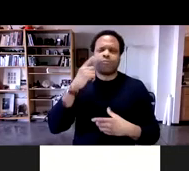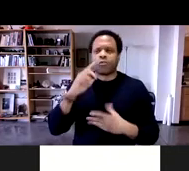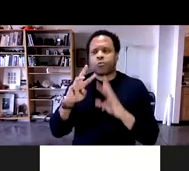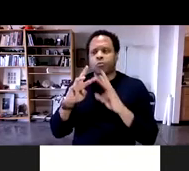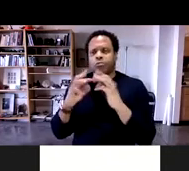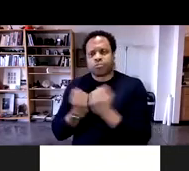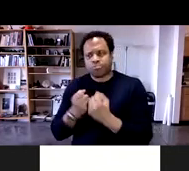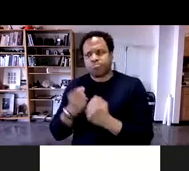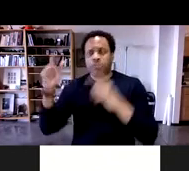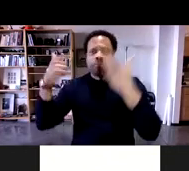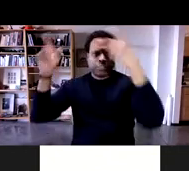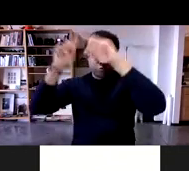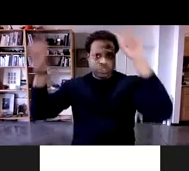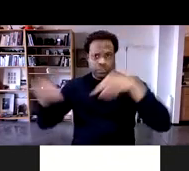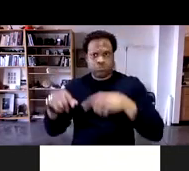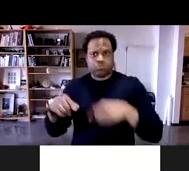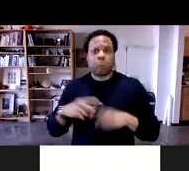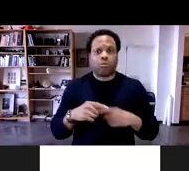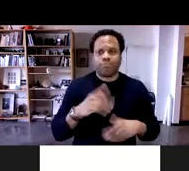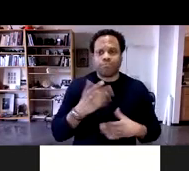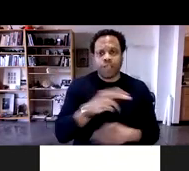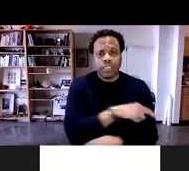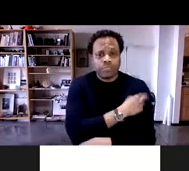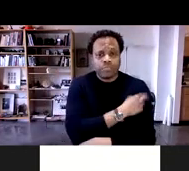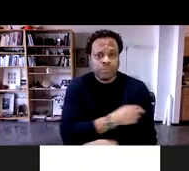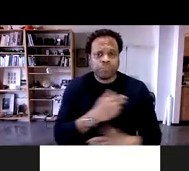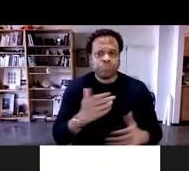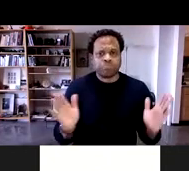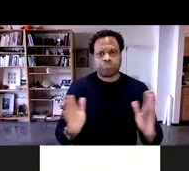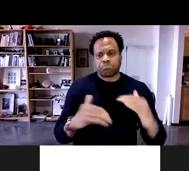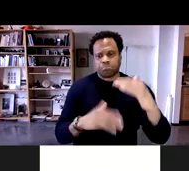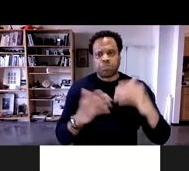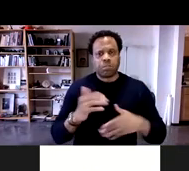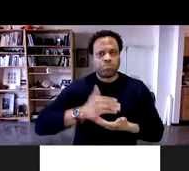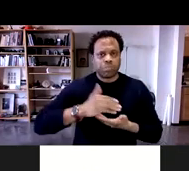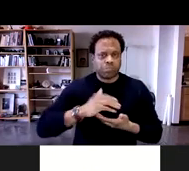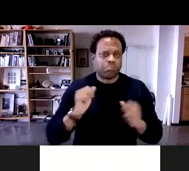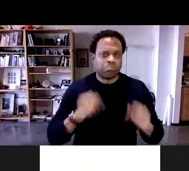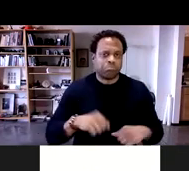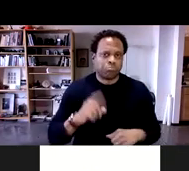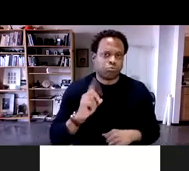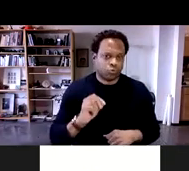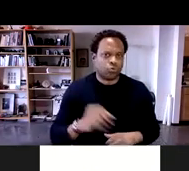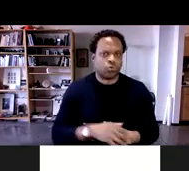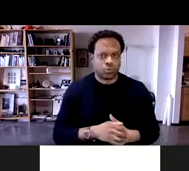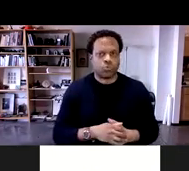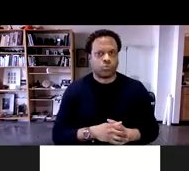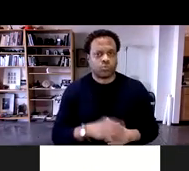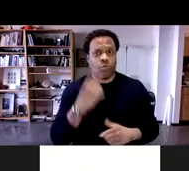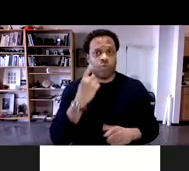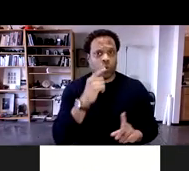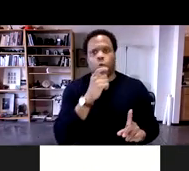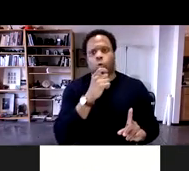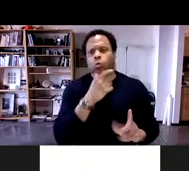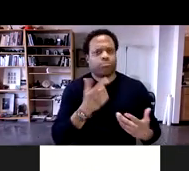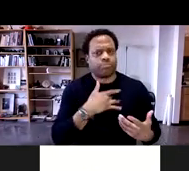or sometime on a different like a projector screen if you're at some sort of a large workshop, things like that. it could also just happen,